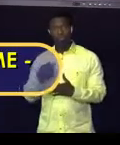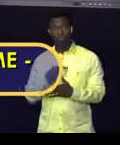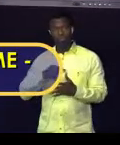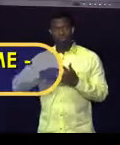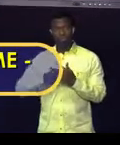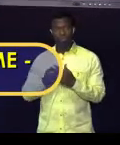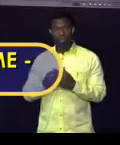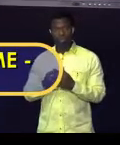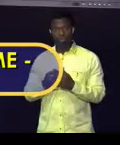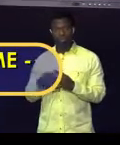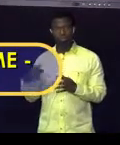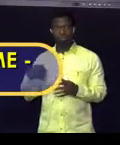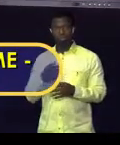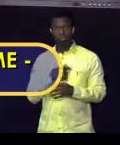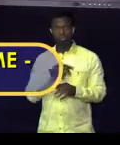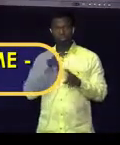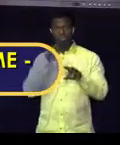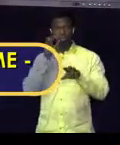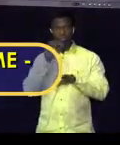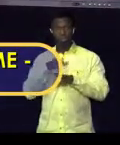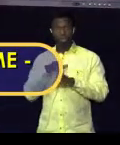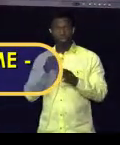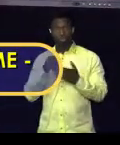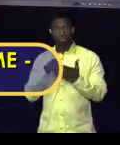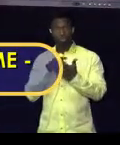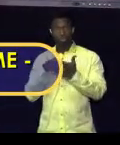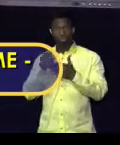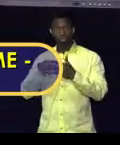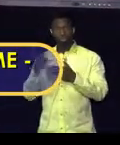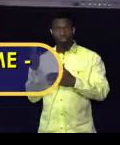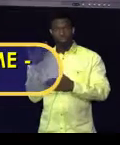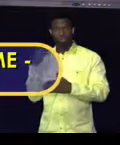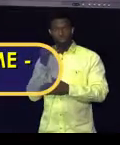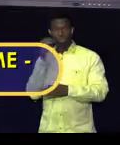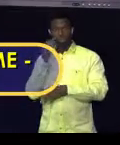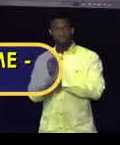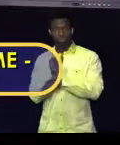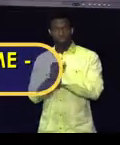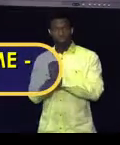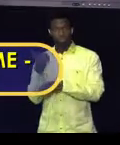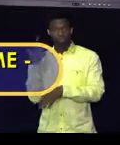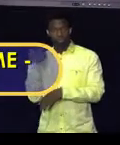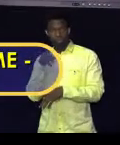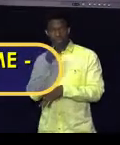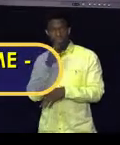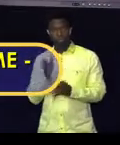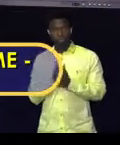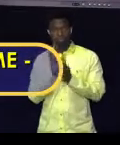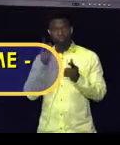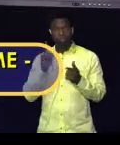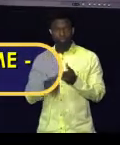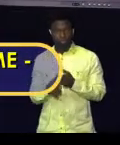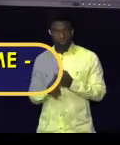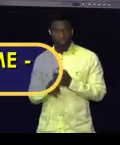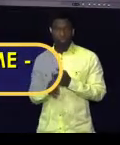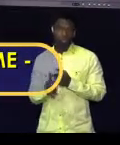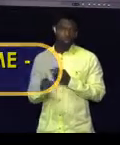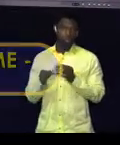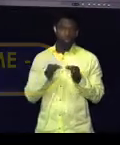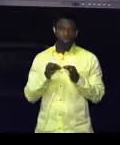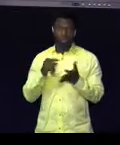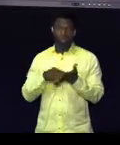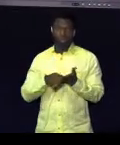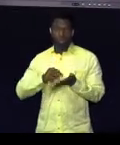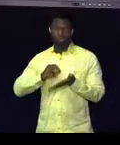before we begin, as is our usual practice, we will look at the correction to the previous homework. In the last class, you were asked to express these